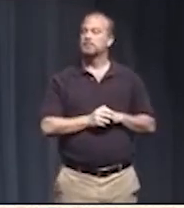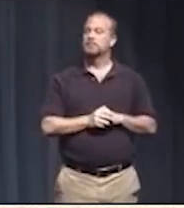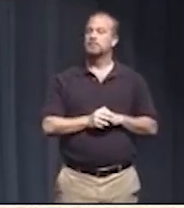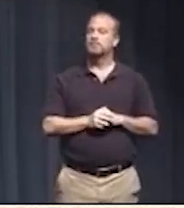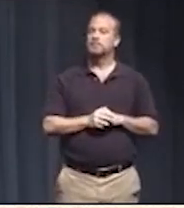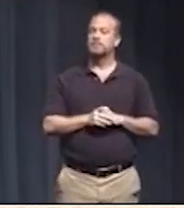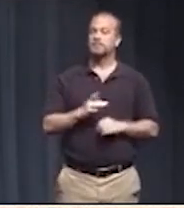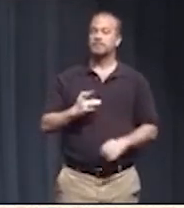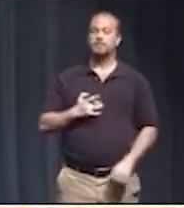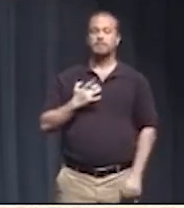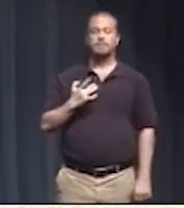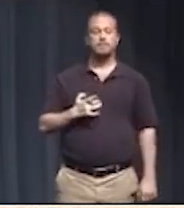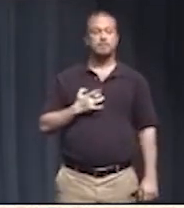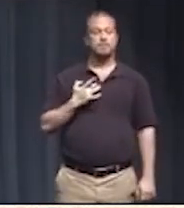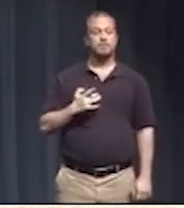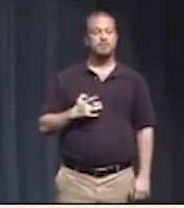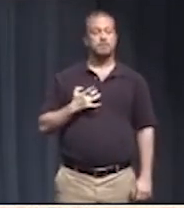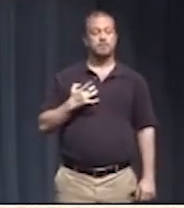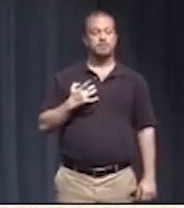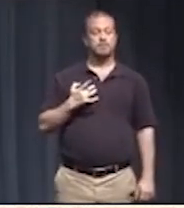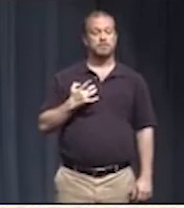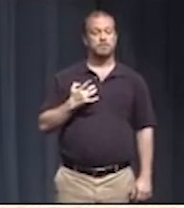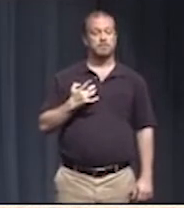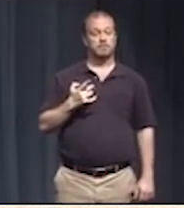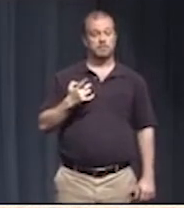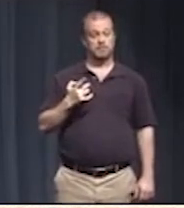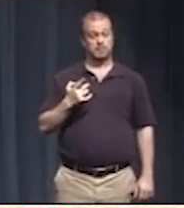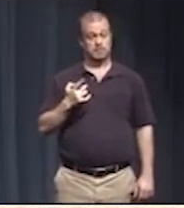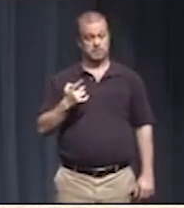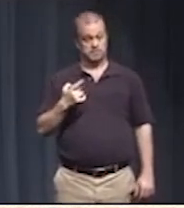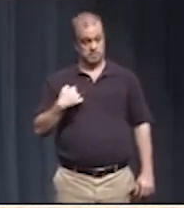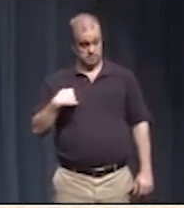Emotion is very uncomfortable for us.